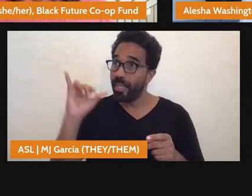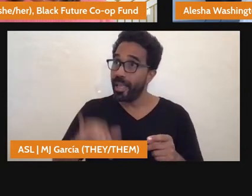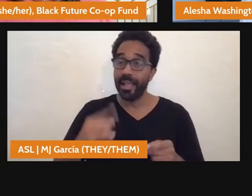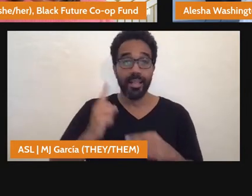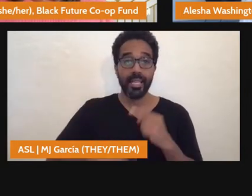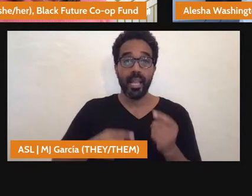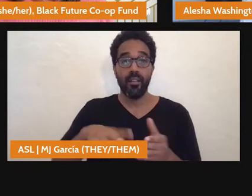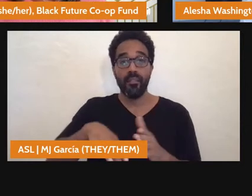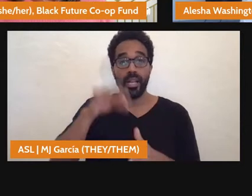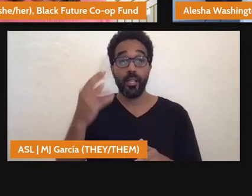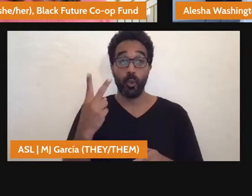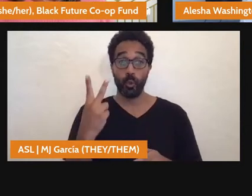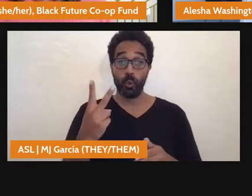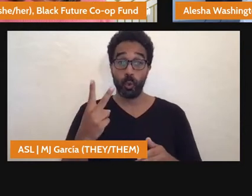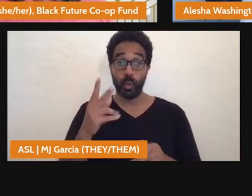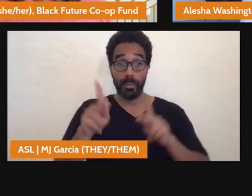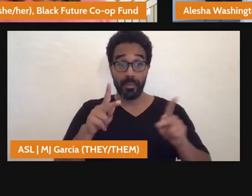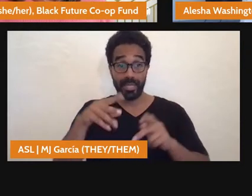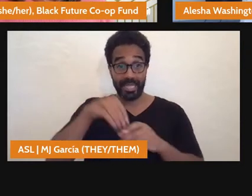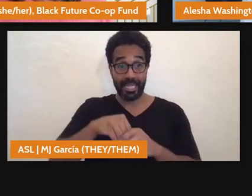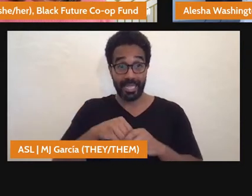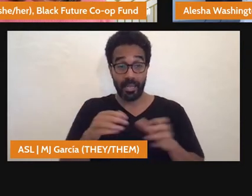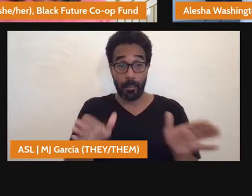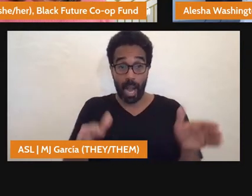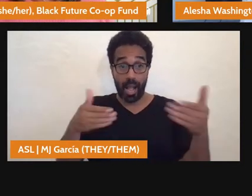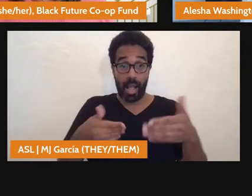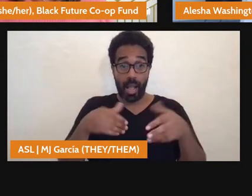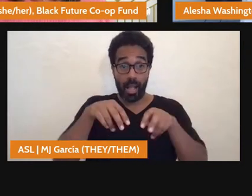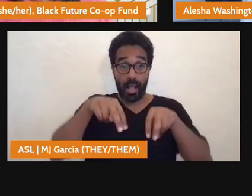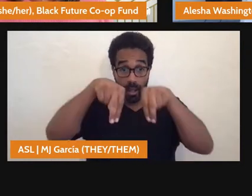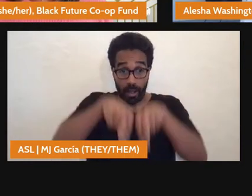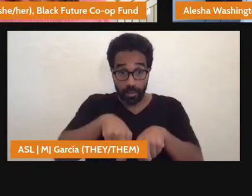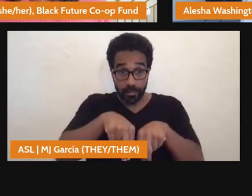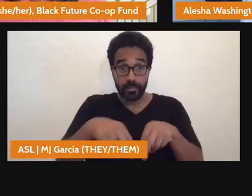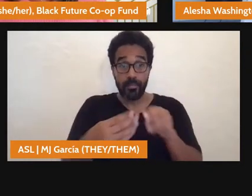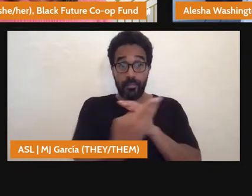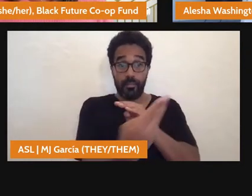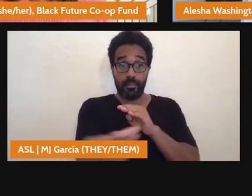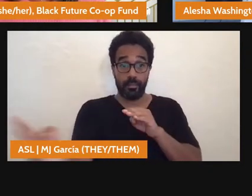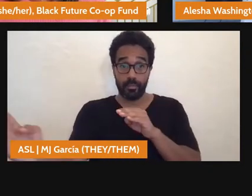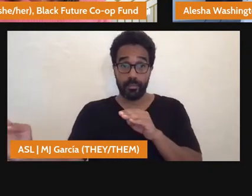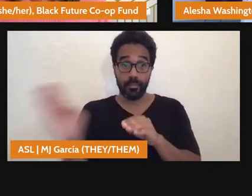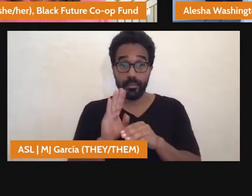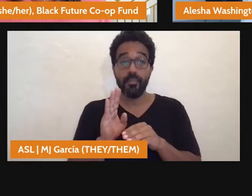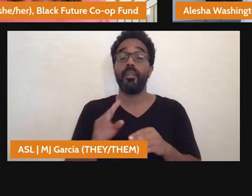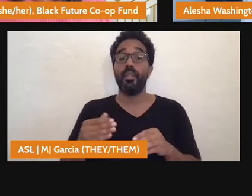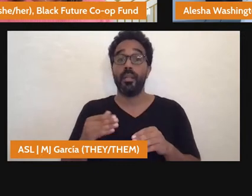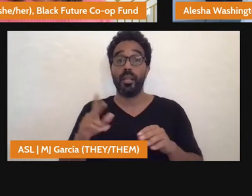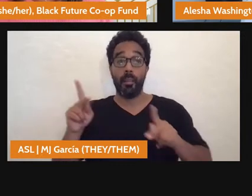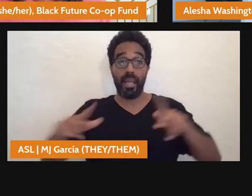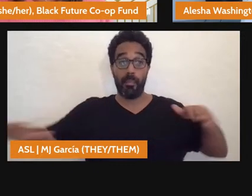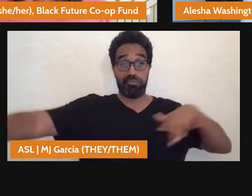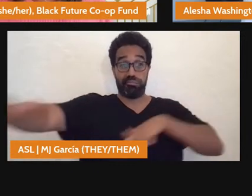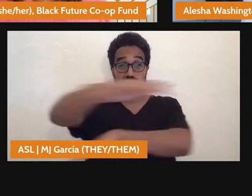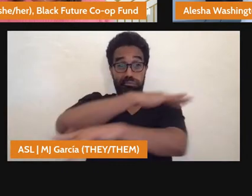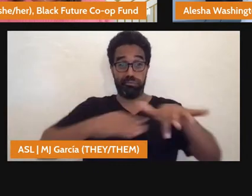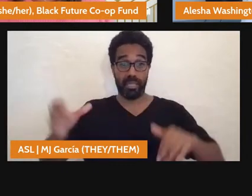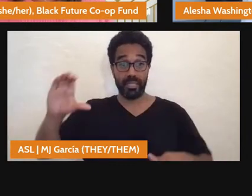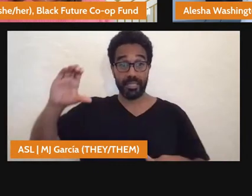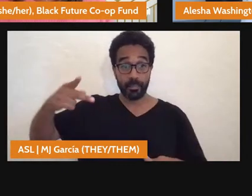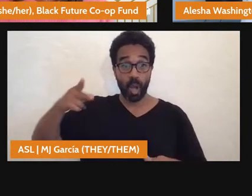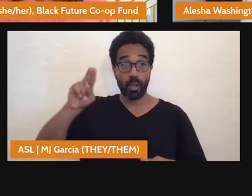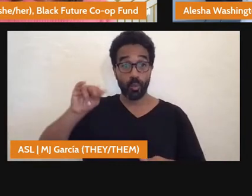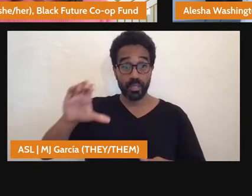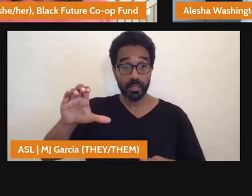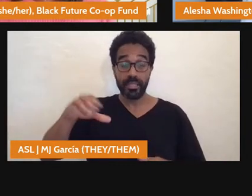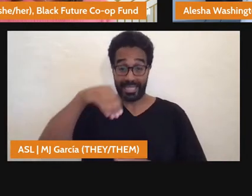of a box, and like Central Park is all around them, and like people are like playing volleyball, and you know, they're dancing, whatever. It's having a great time. And inside the box,